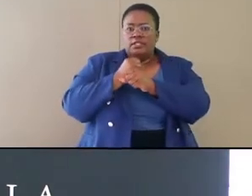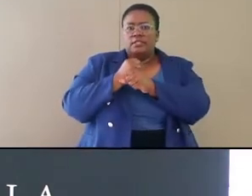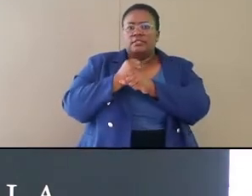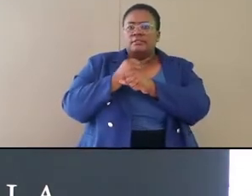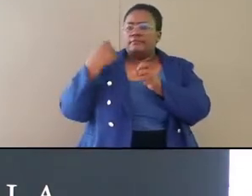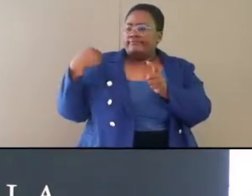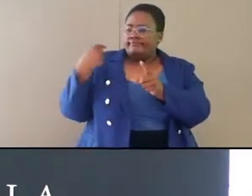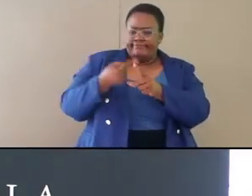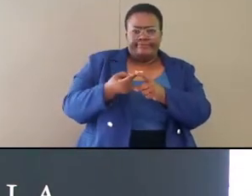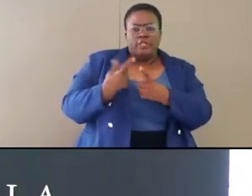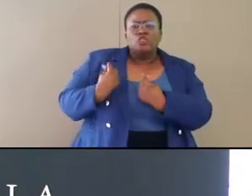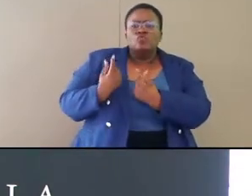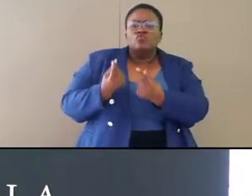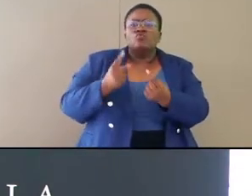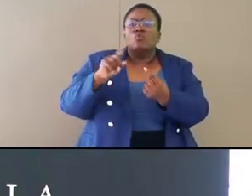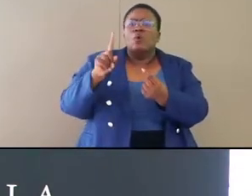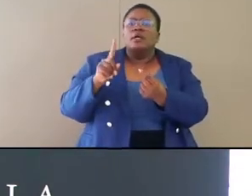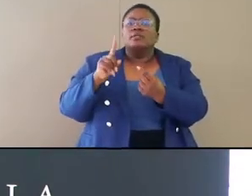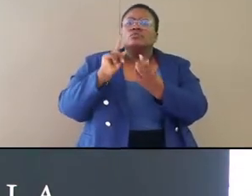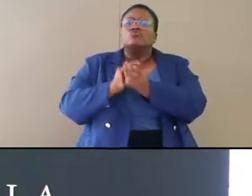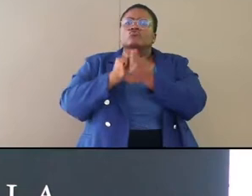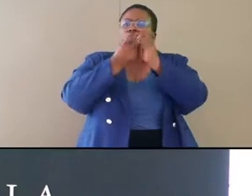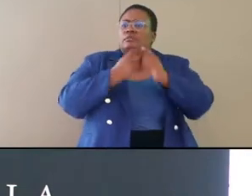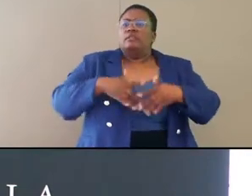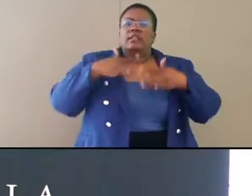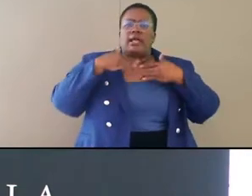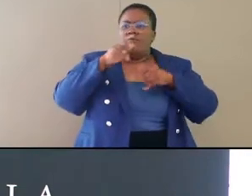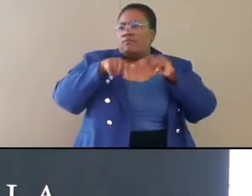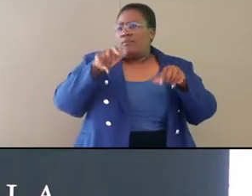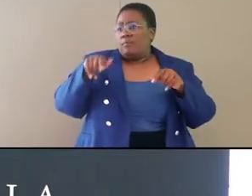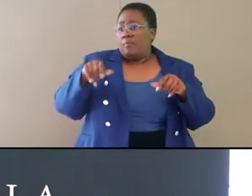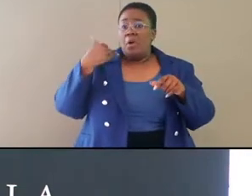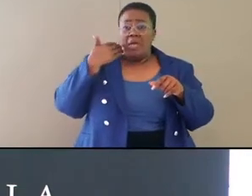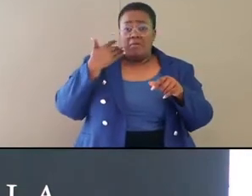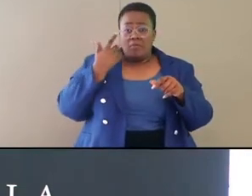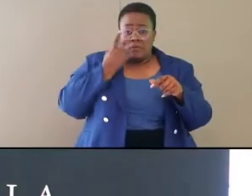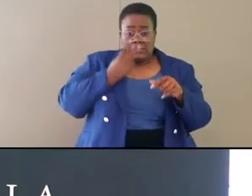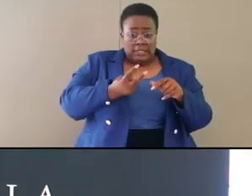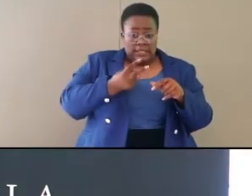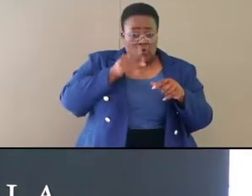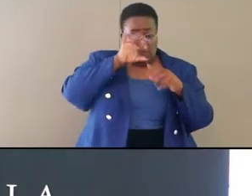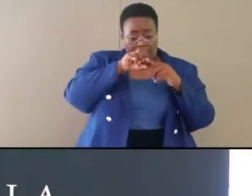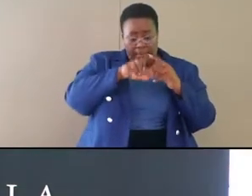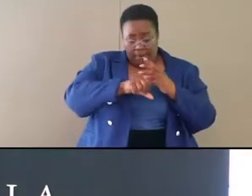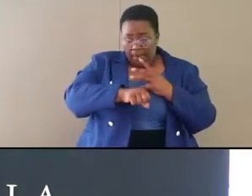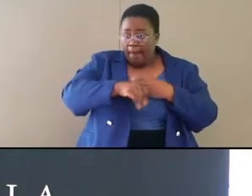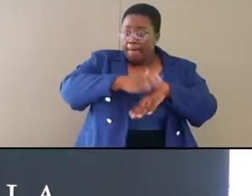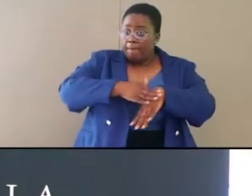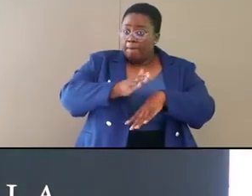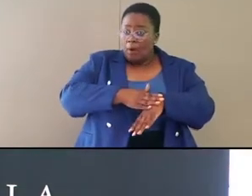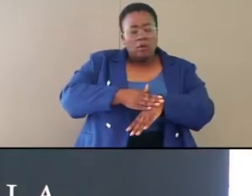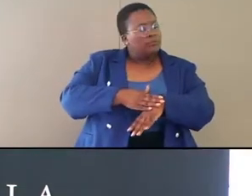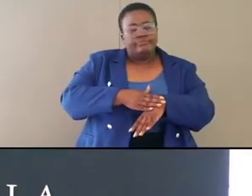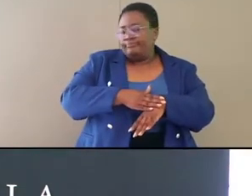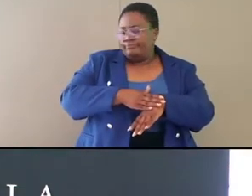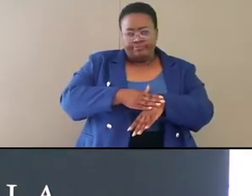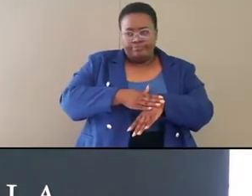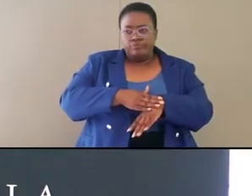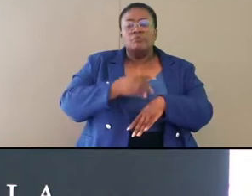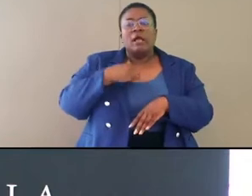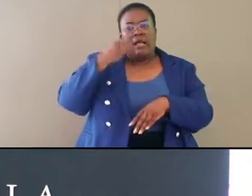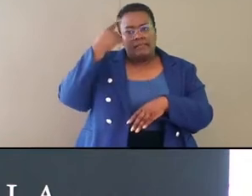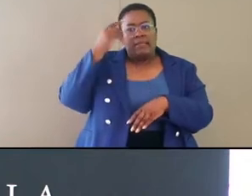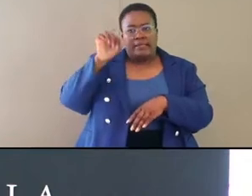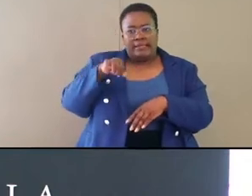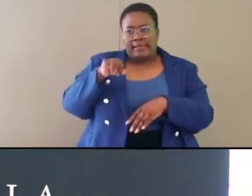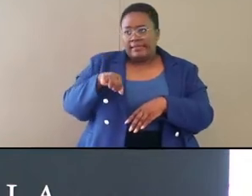impact and change on the lives of our people? And if you find that you haven't done much, which I think is the case, we